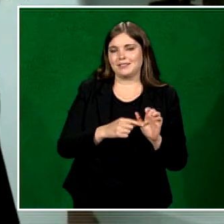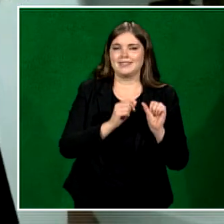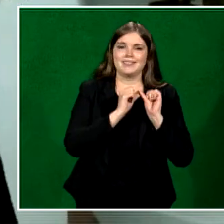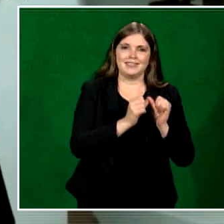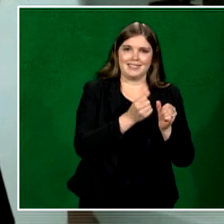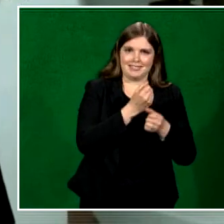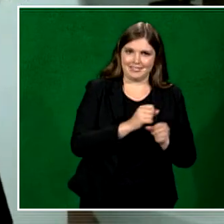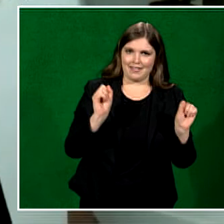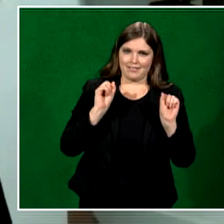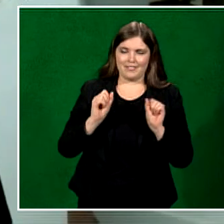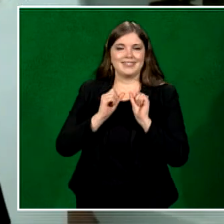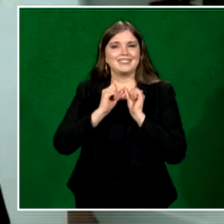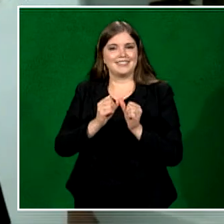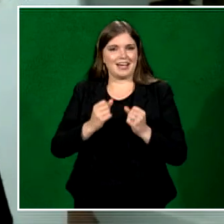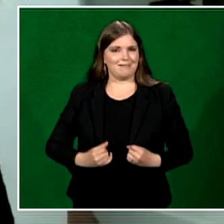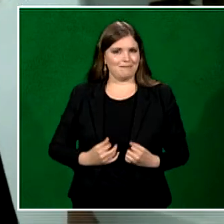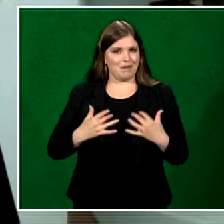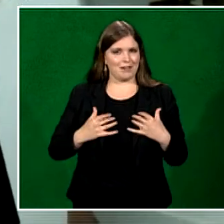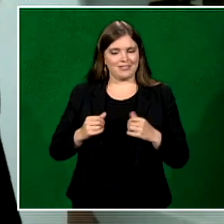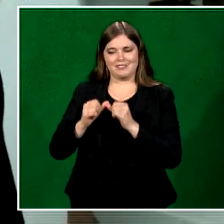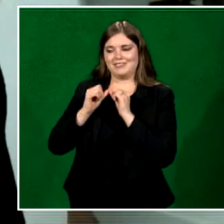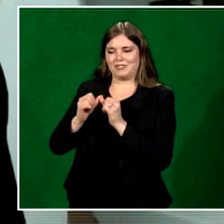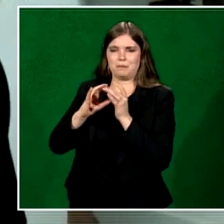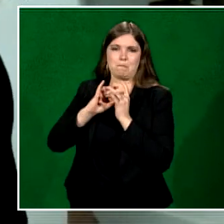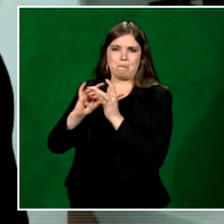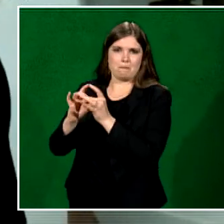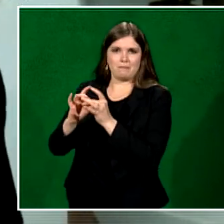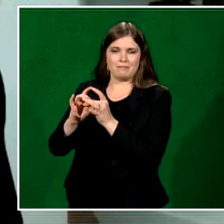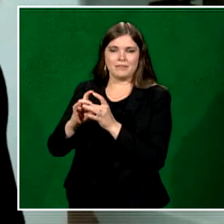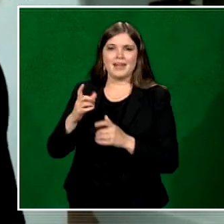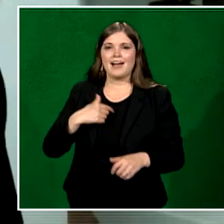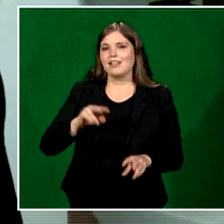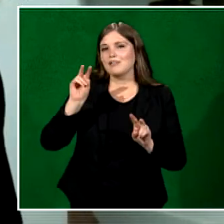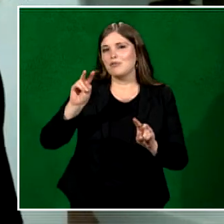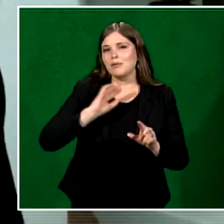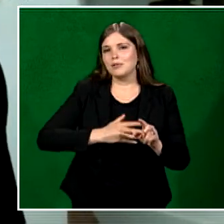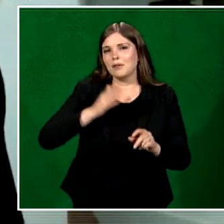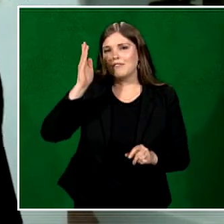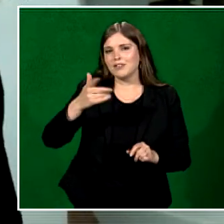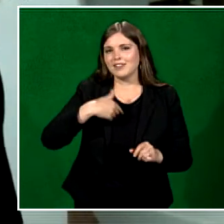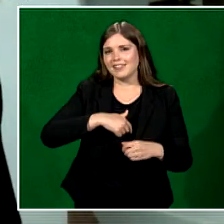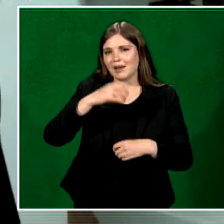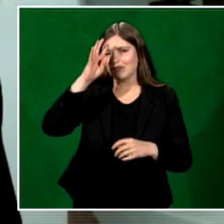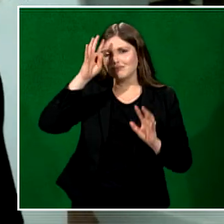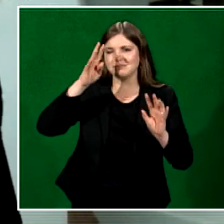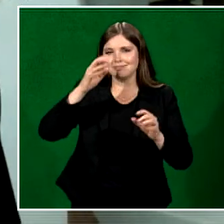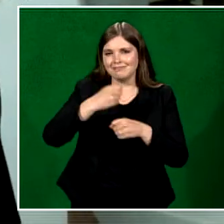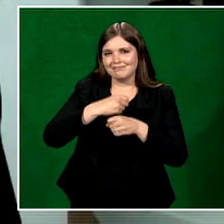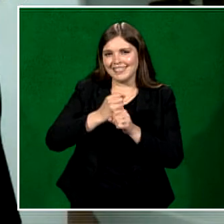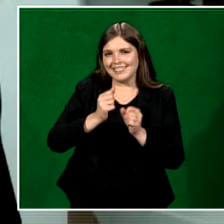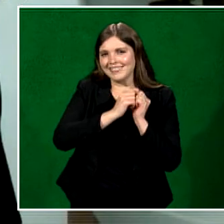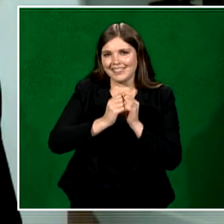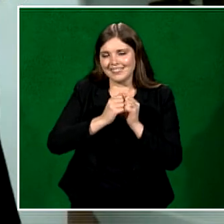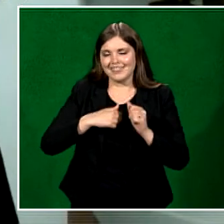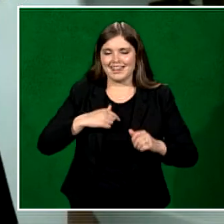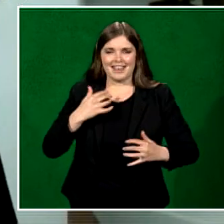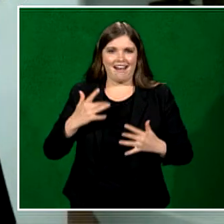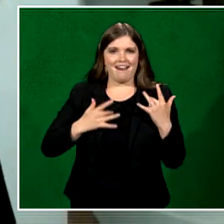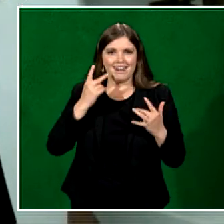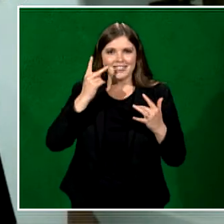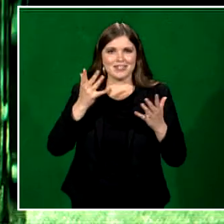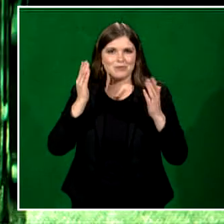stay inspired, and stay connected. I look forward to the future that we're going to create together, and I can't wait to see what's next. Thank